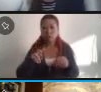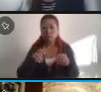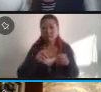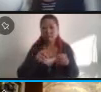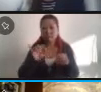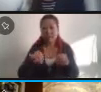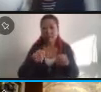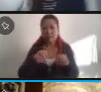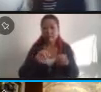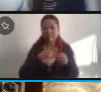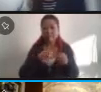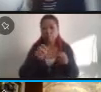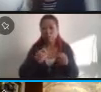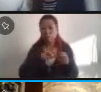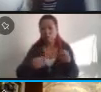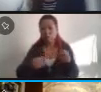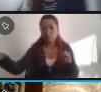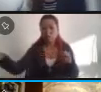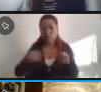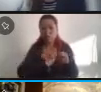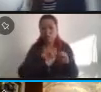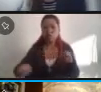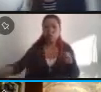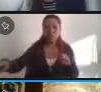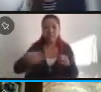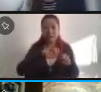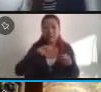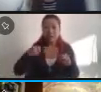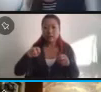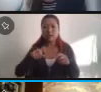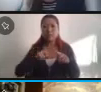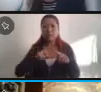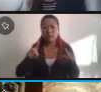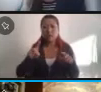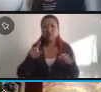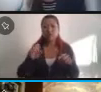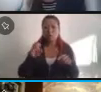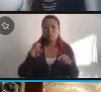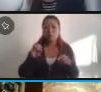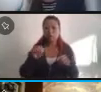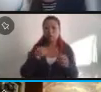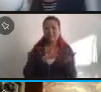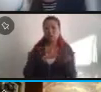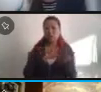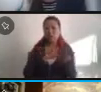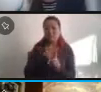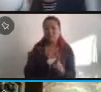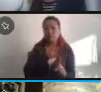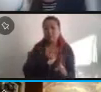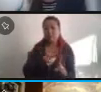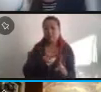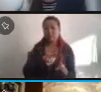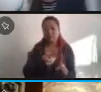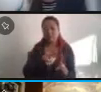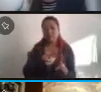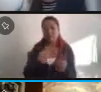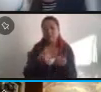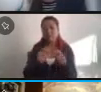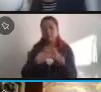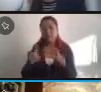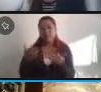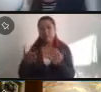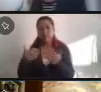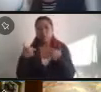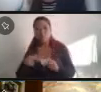challenge, but from a human physiology perspective, could be quite helpful. And Steve, if you want to comment on what you're doing within HRP. Yeah,